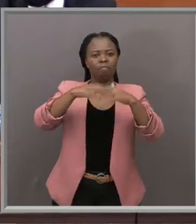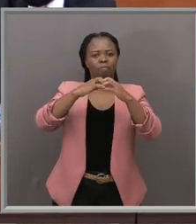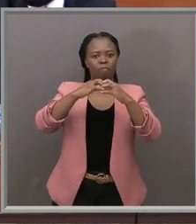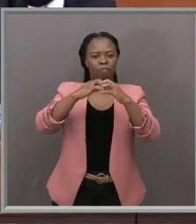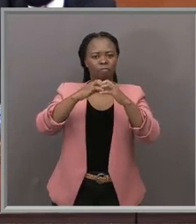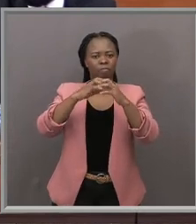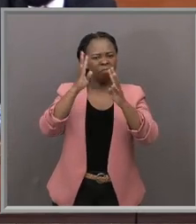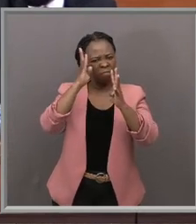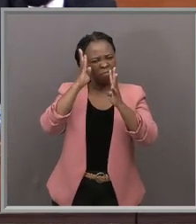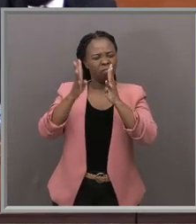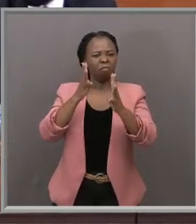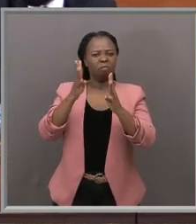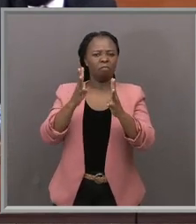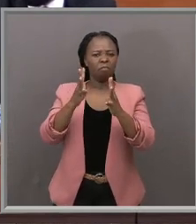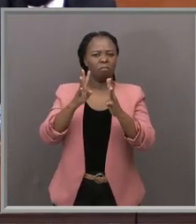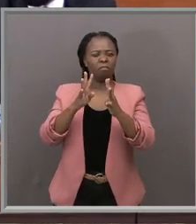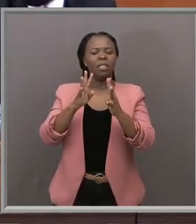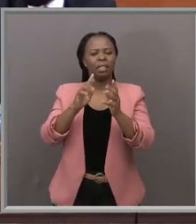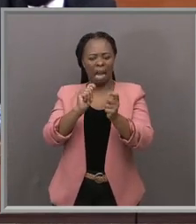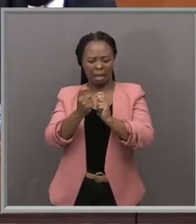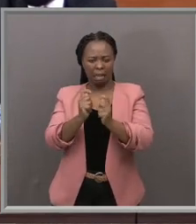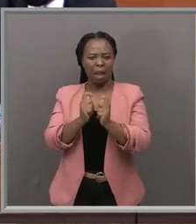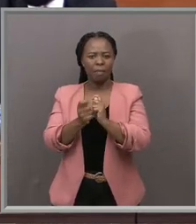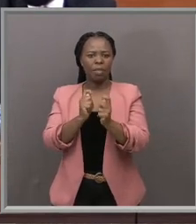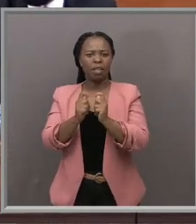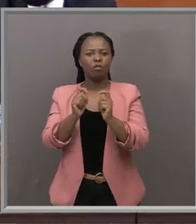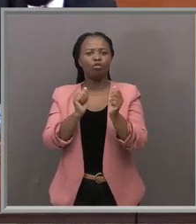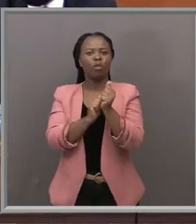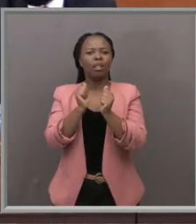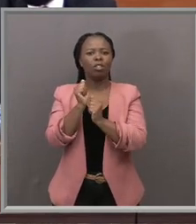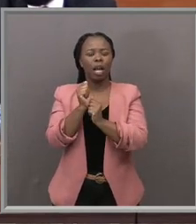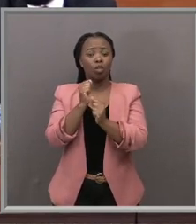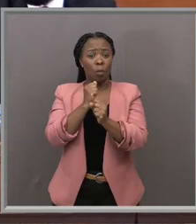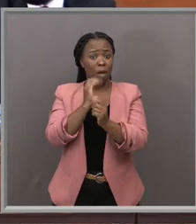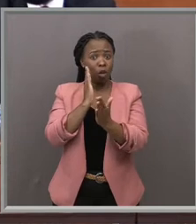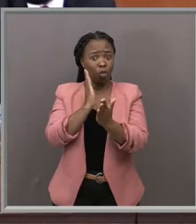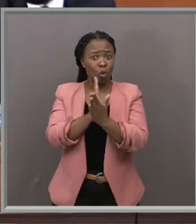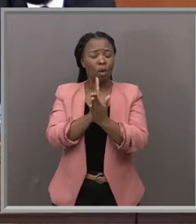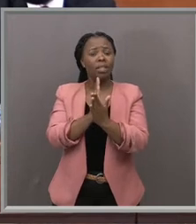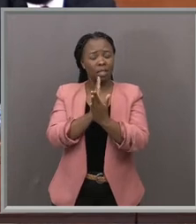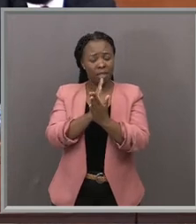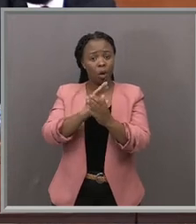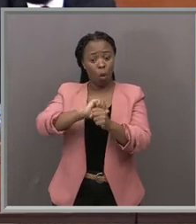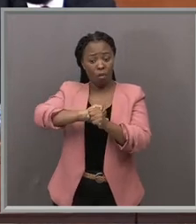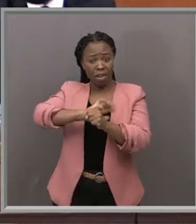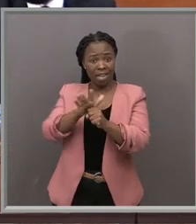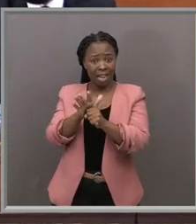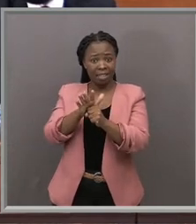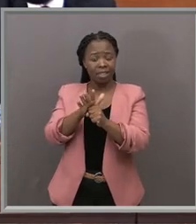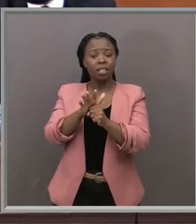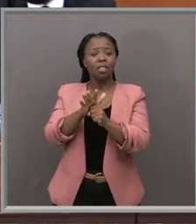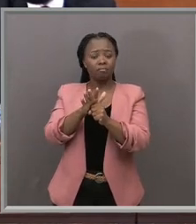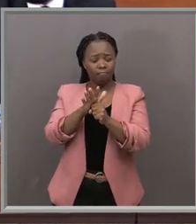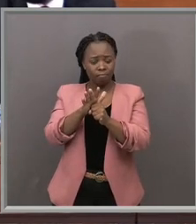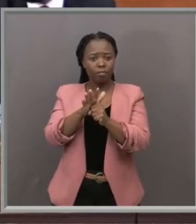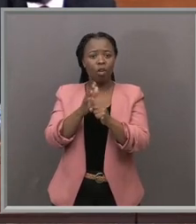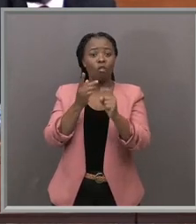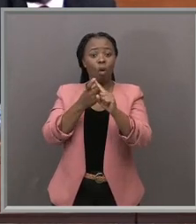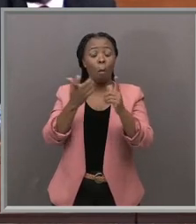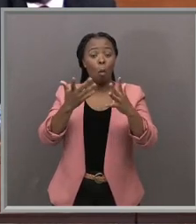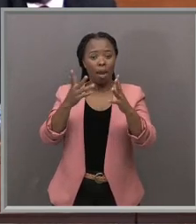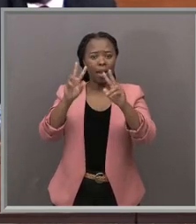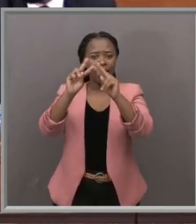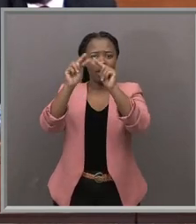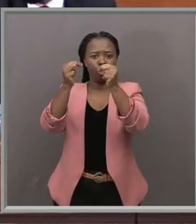adaptive structures which ensured that there was a coordinated response to COVID-19 from national, provincial,